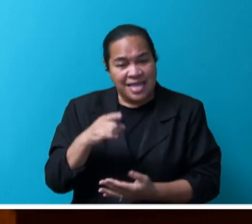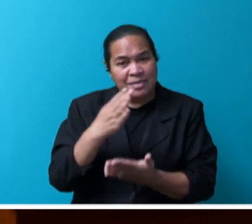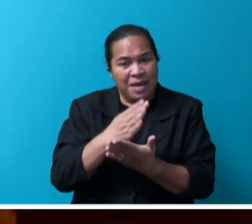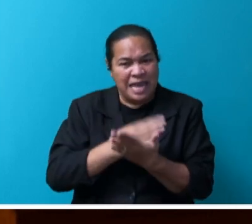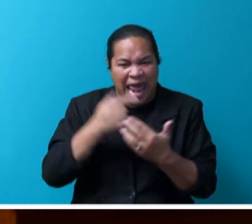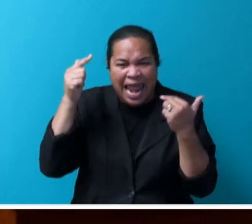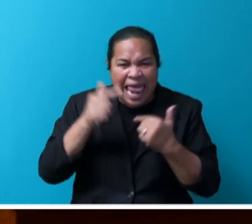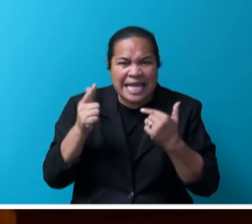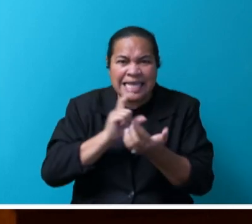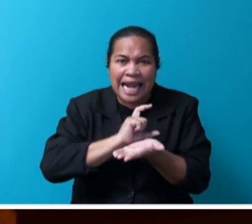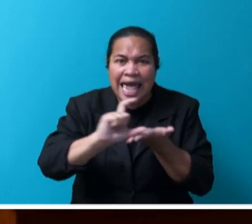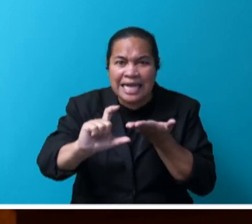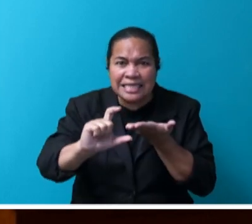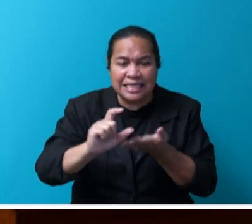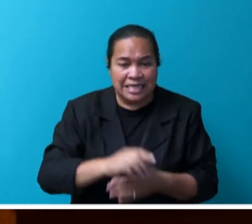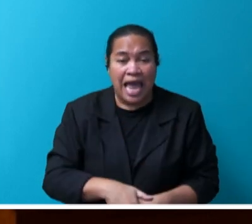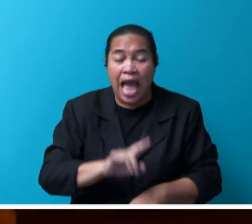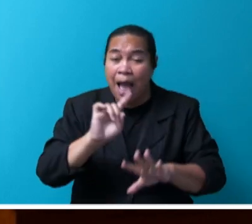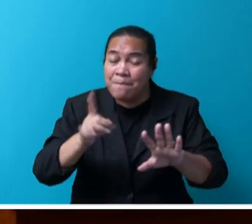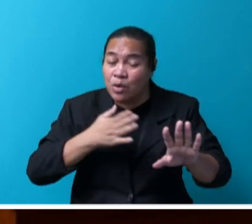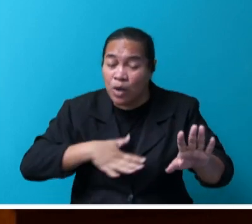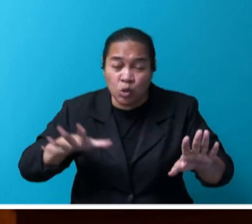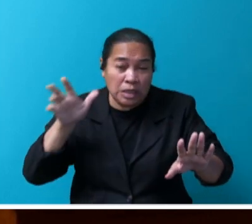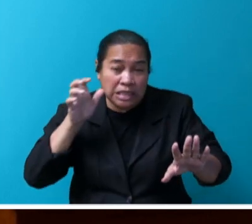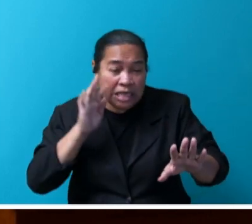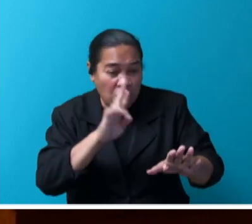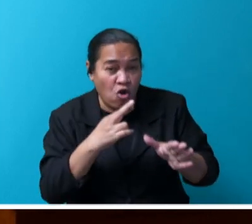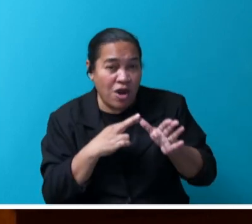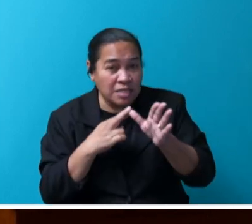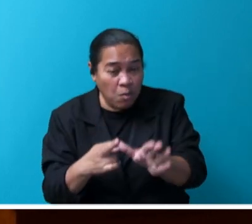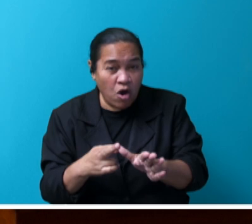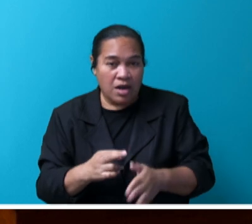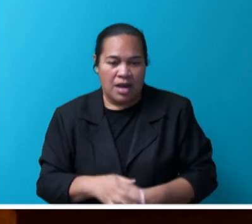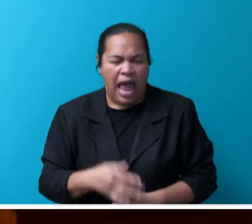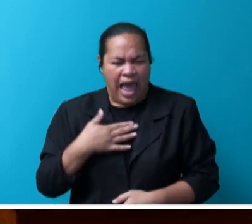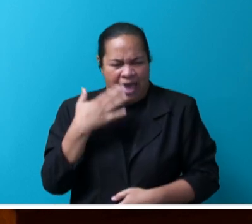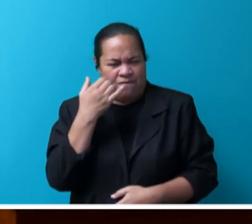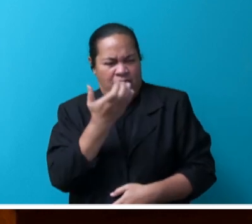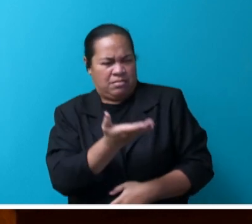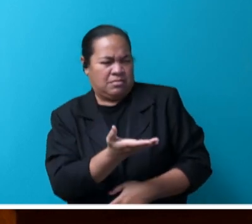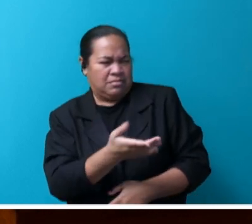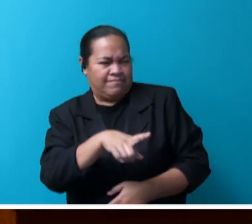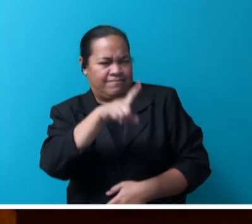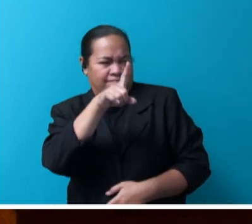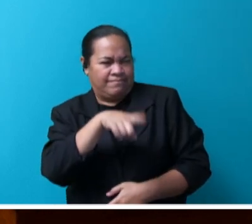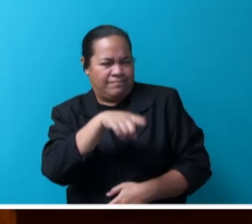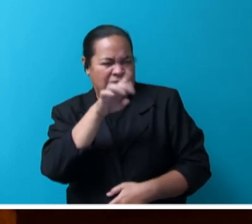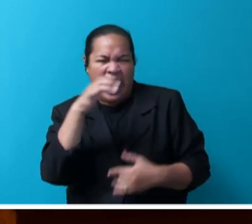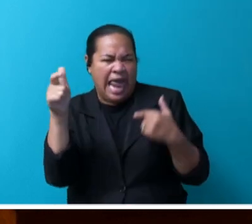former opposition members. I would receive that challenge to the leader of opposition to provide an alternative